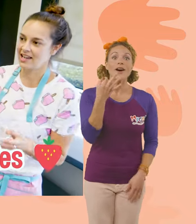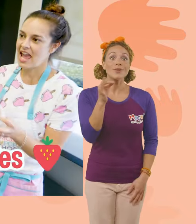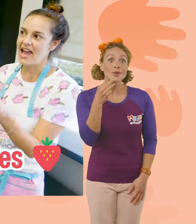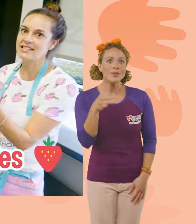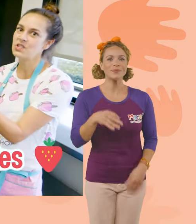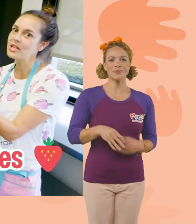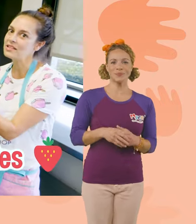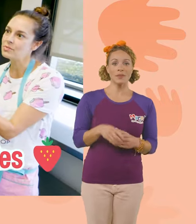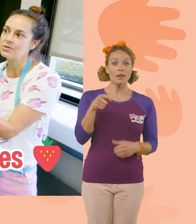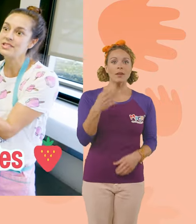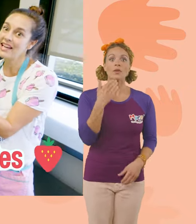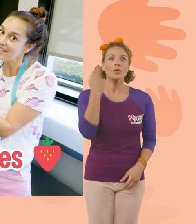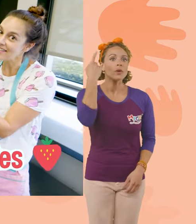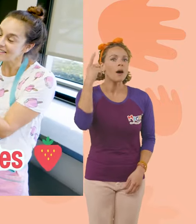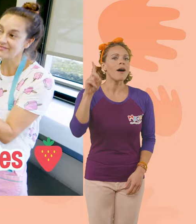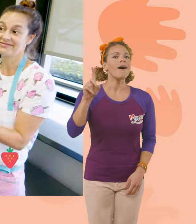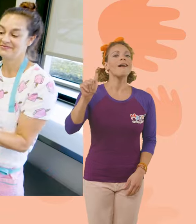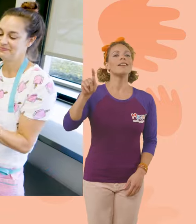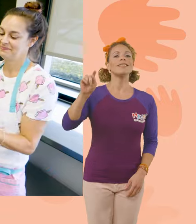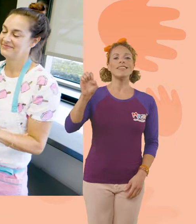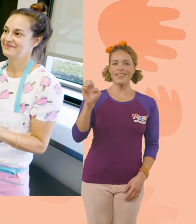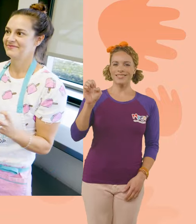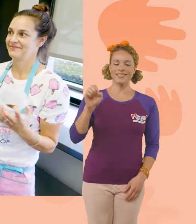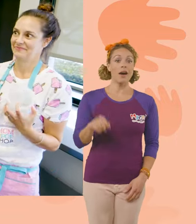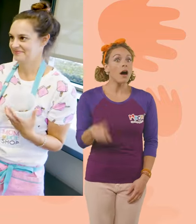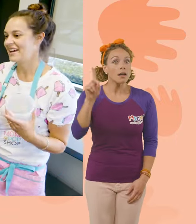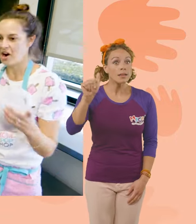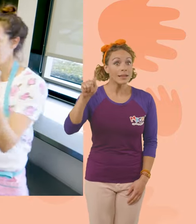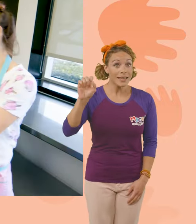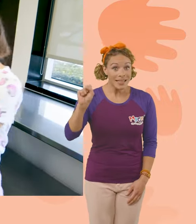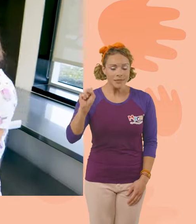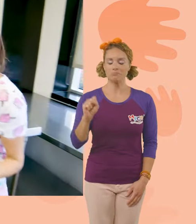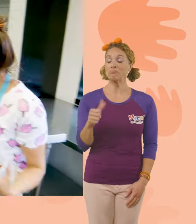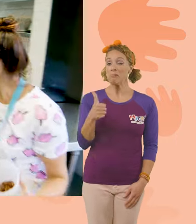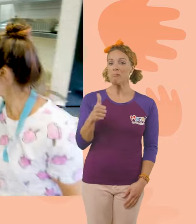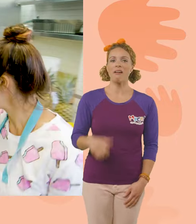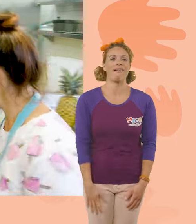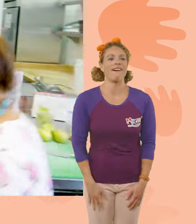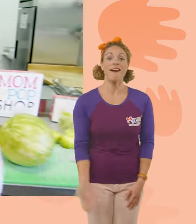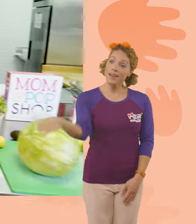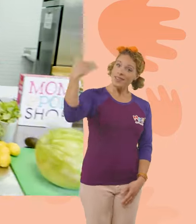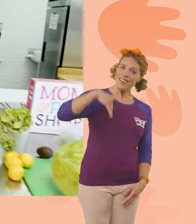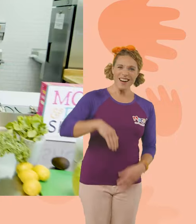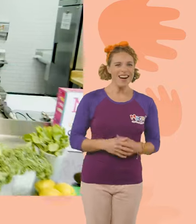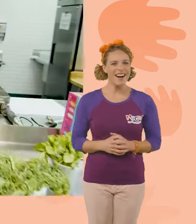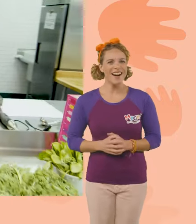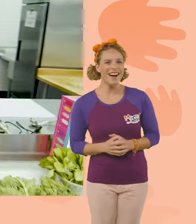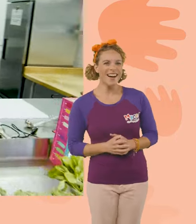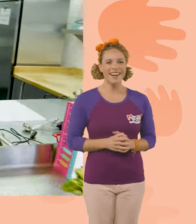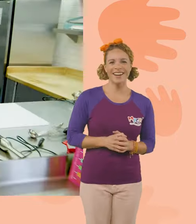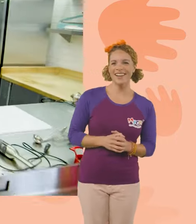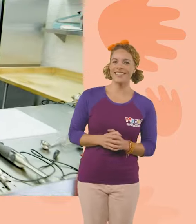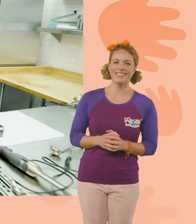Strawberries. Strawberries. And to sweeten it, we use dates. Ooh, dates. All right. Come on back. Okay.